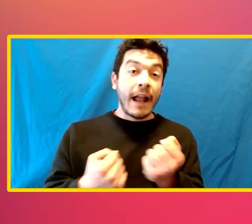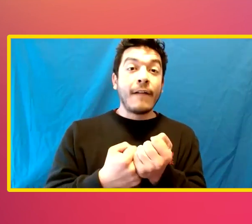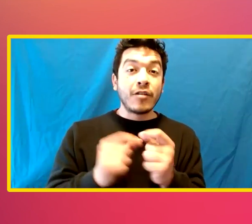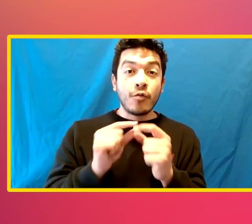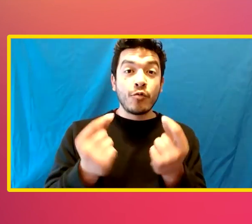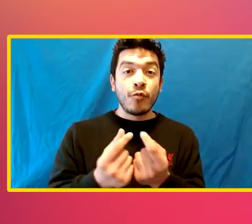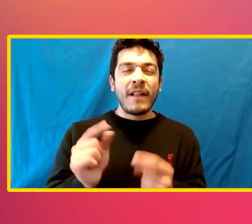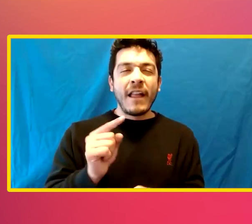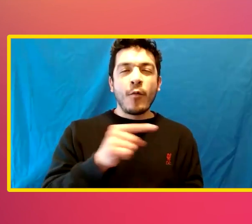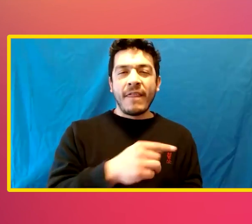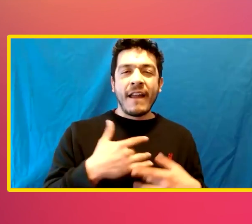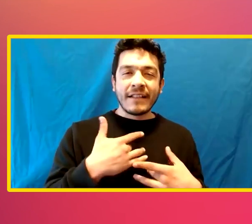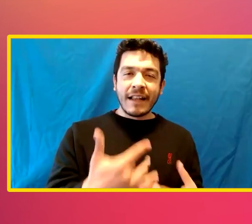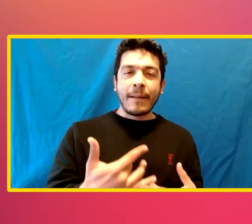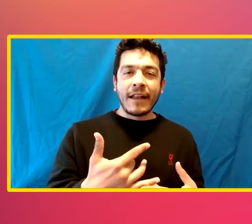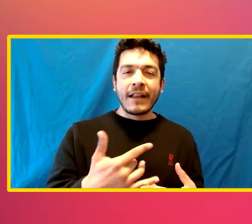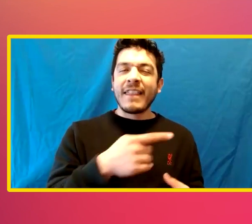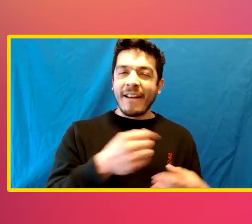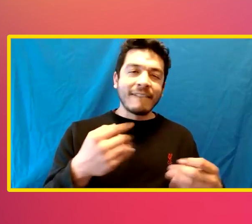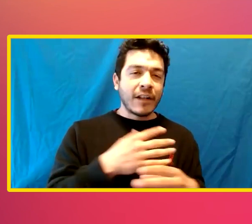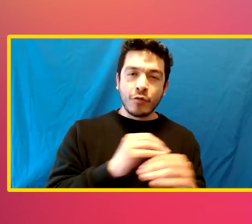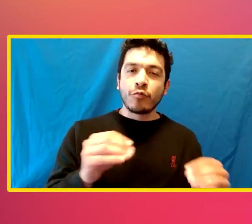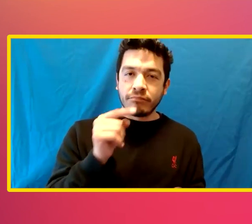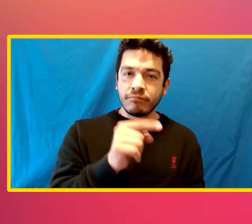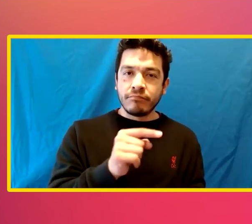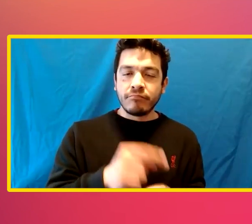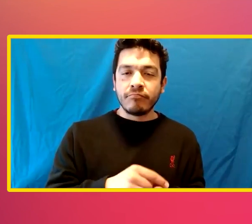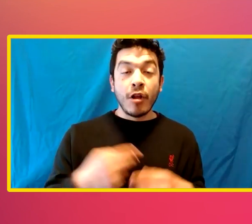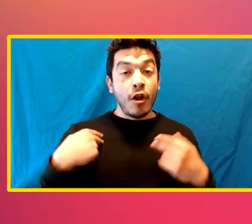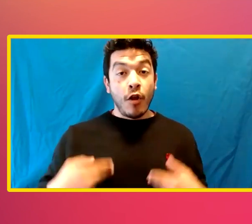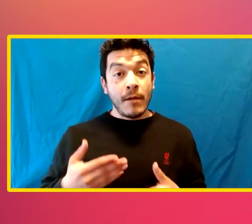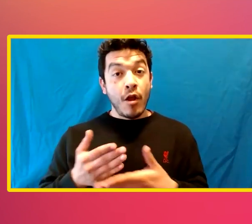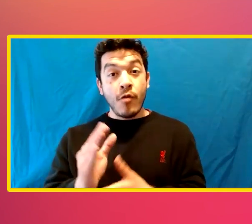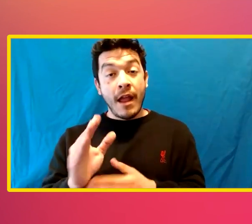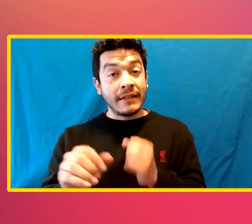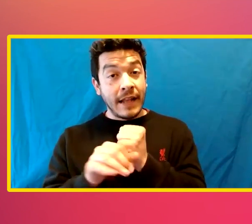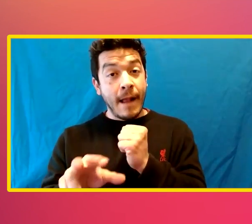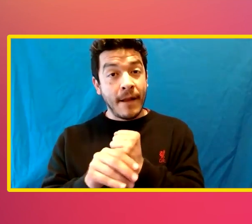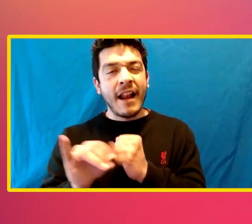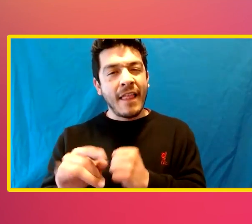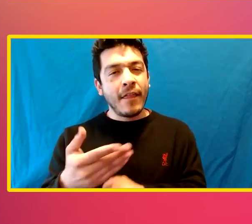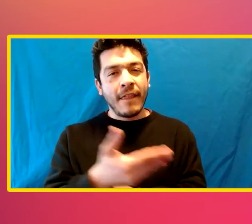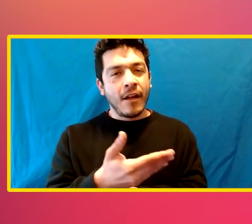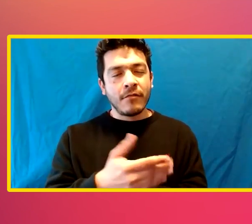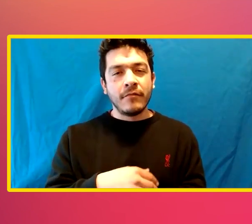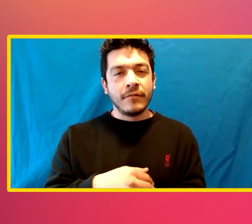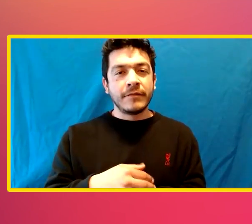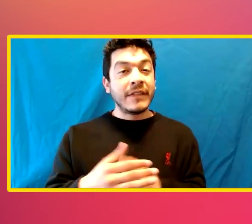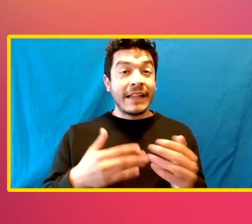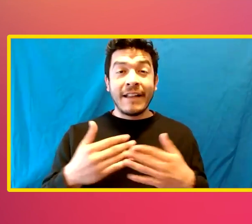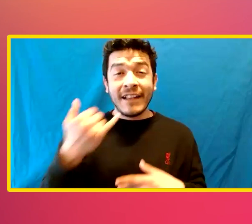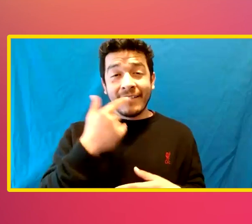groups, that's where they typically land in fearless, right? Human rights campaign, that's where they're like, even if they're